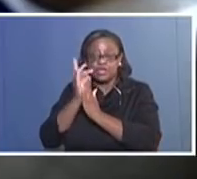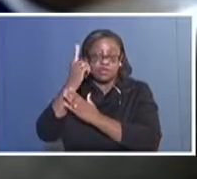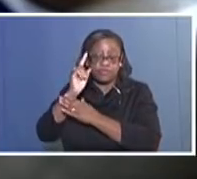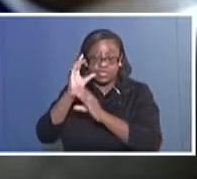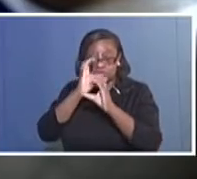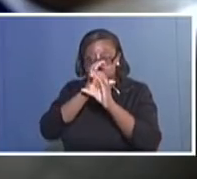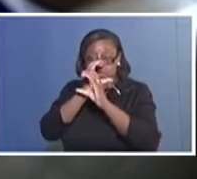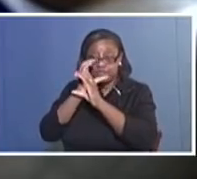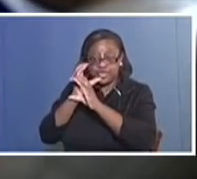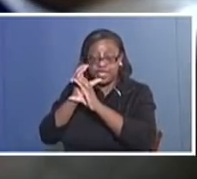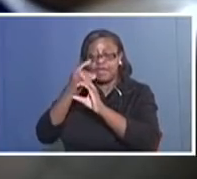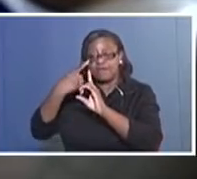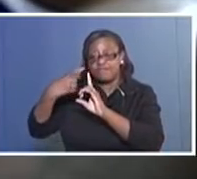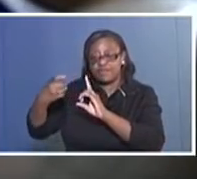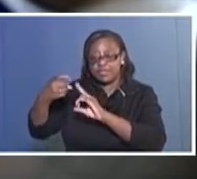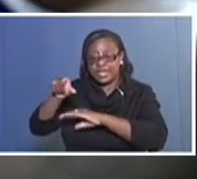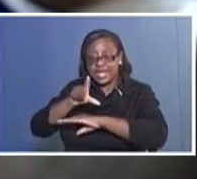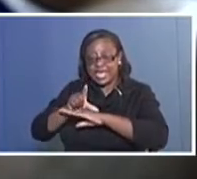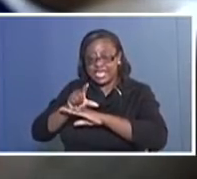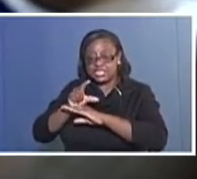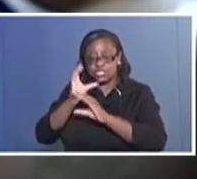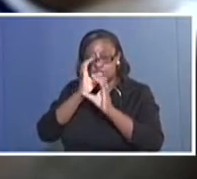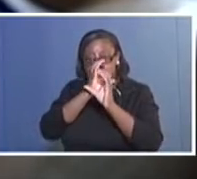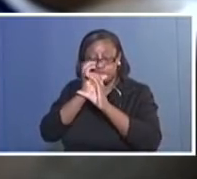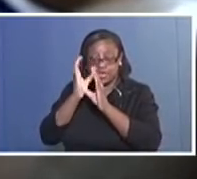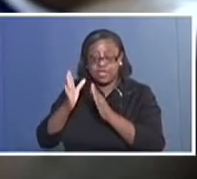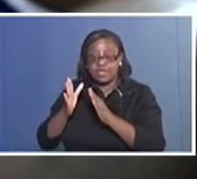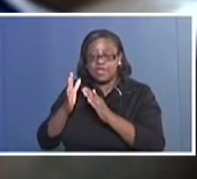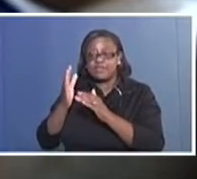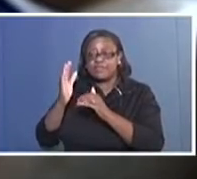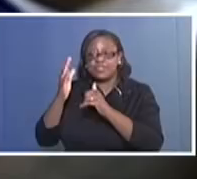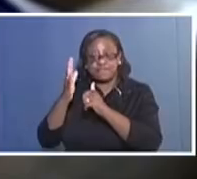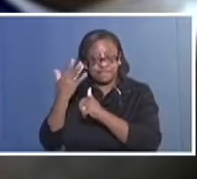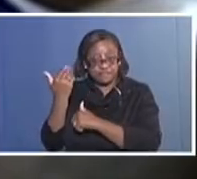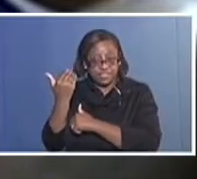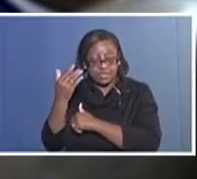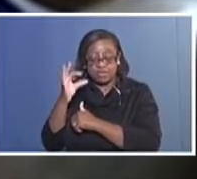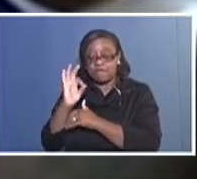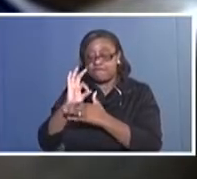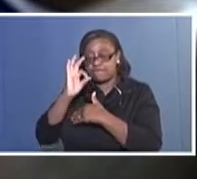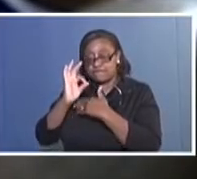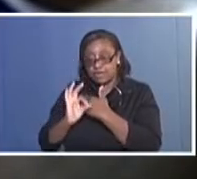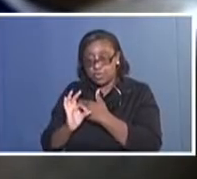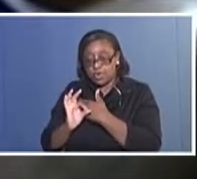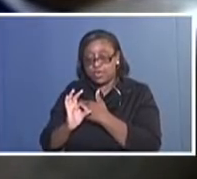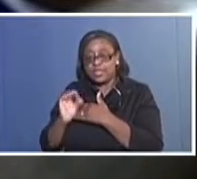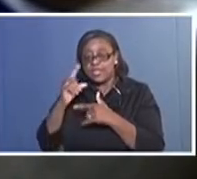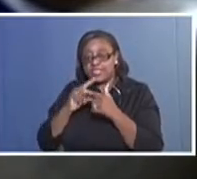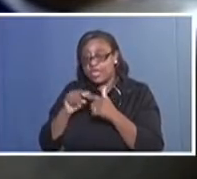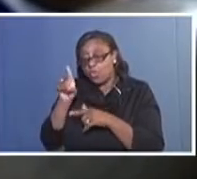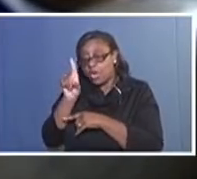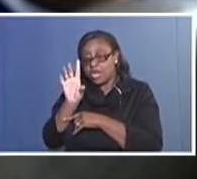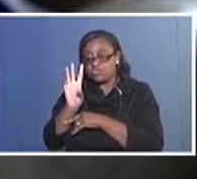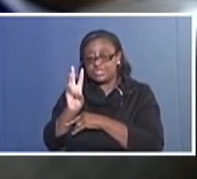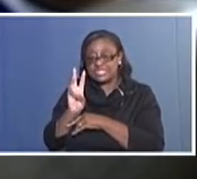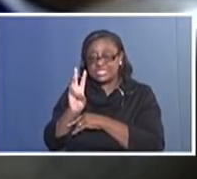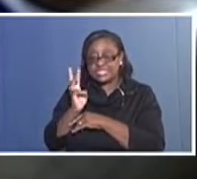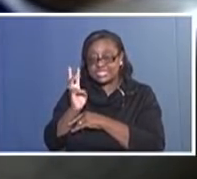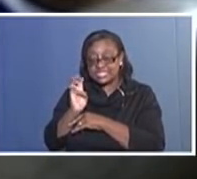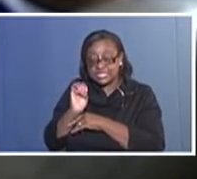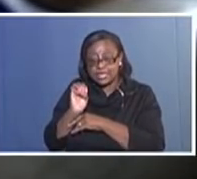the Department of Land and Surveys by the 15th of February, so next week. There are approximately